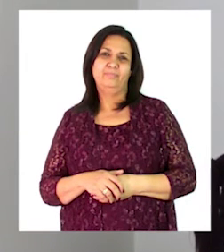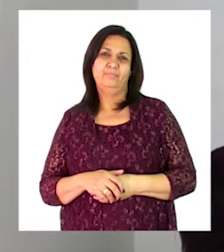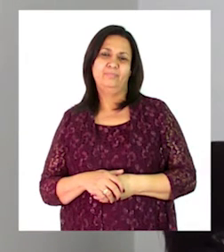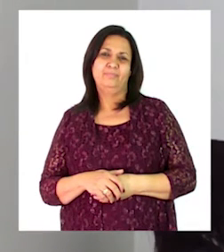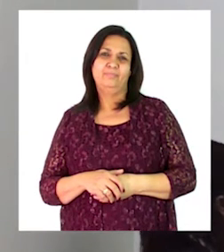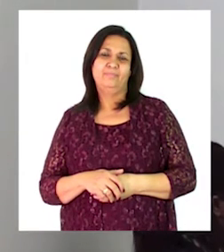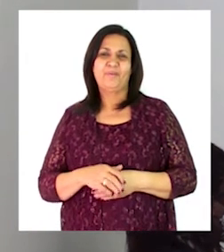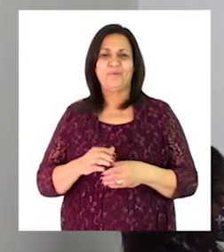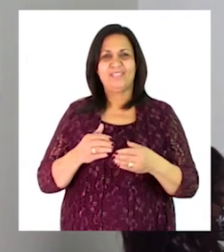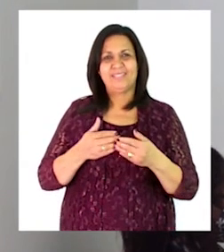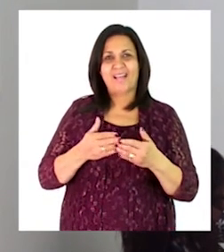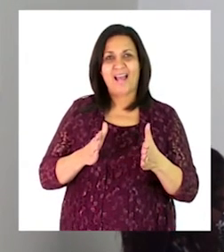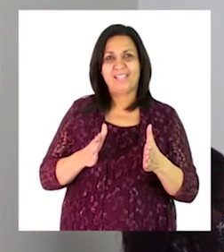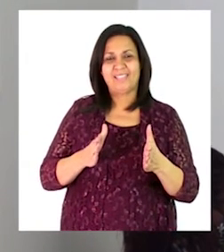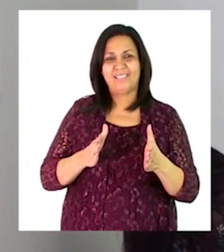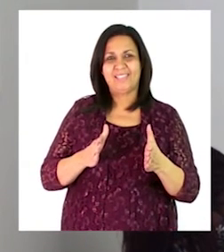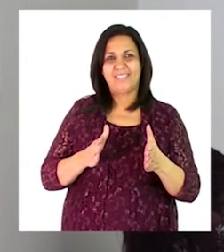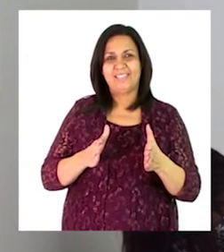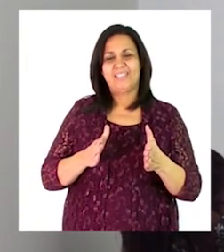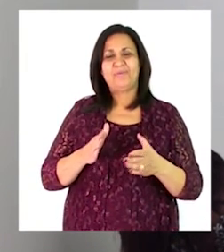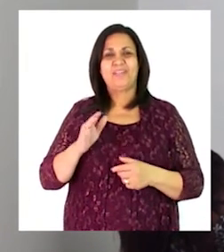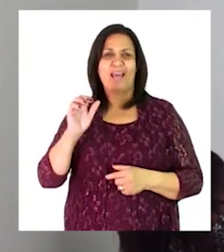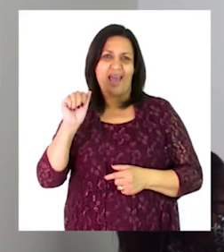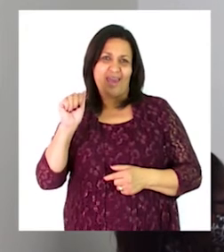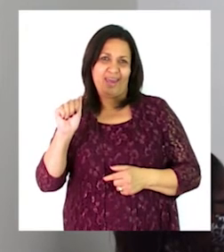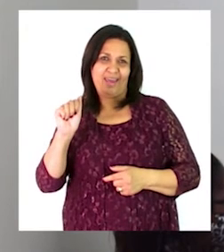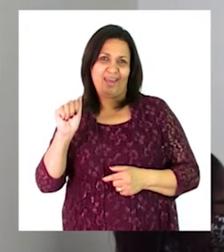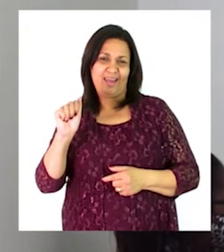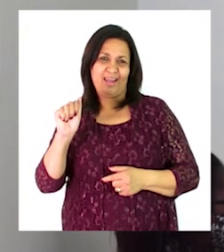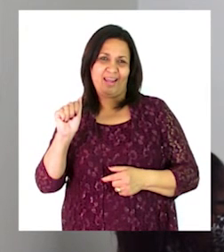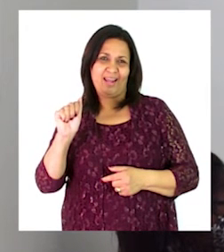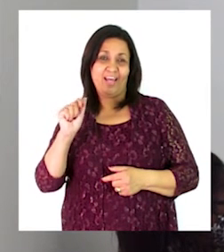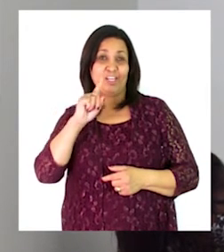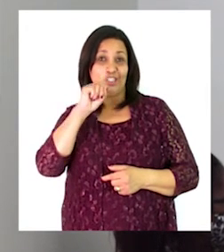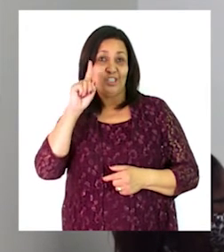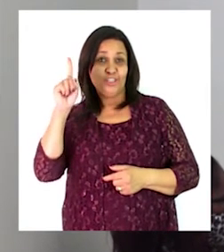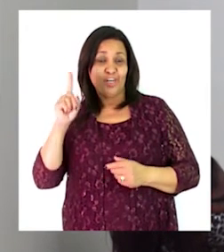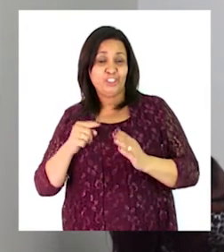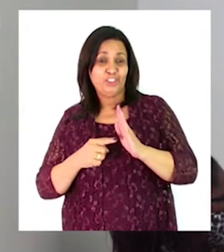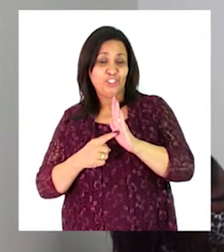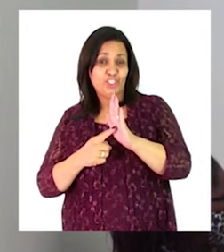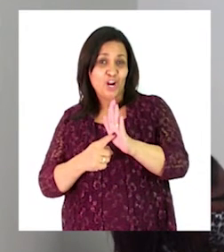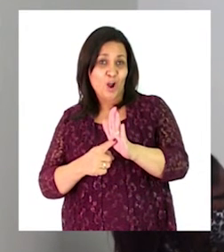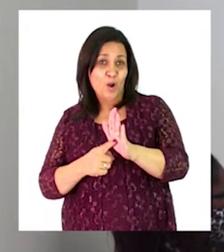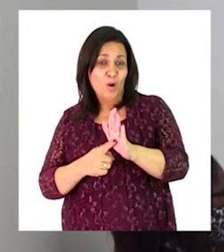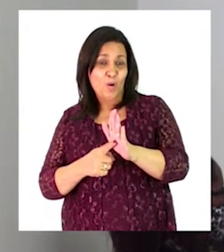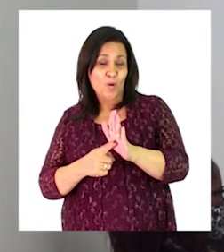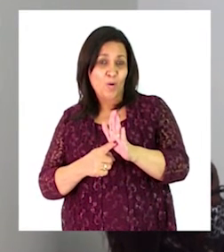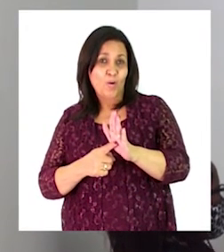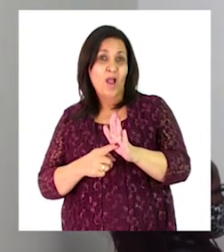We will start with letter A. I will show my friend how we